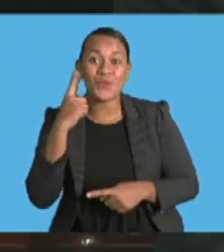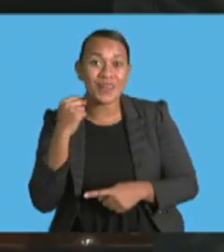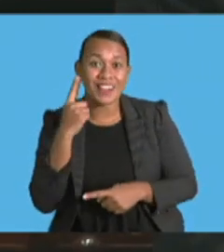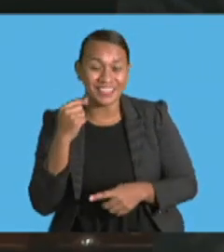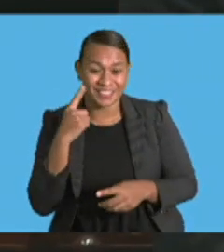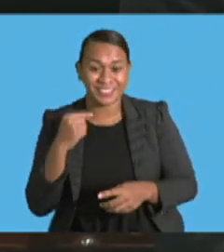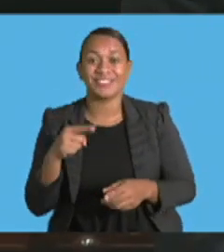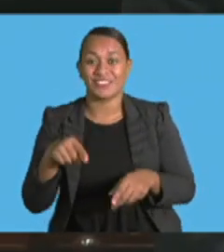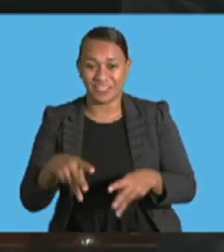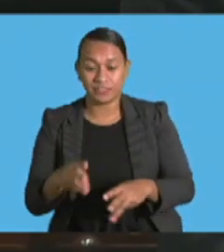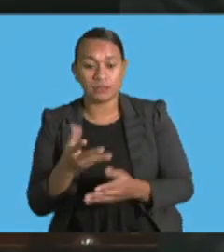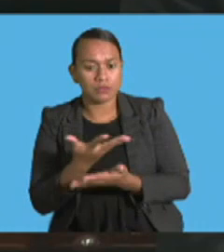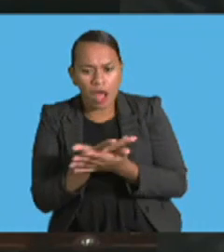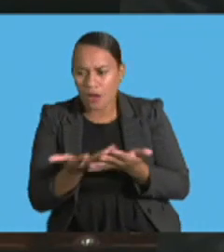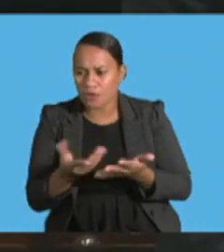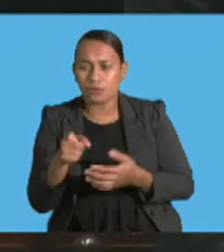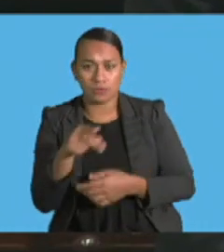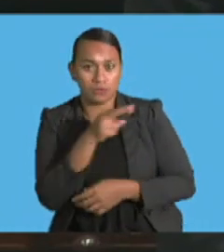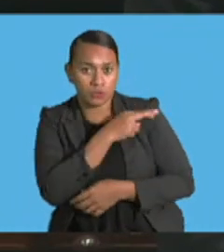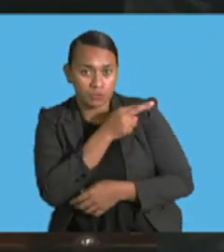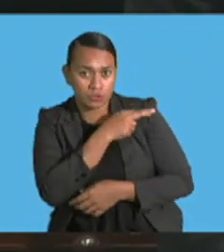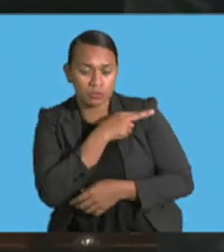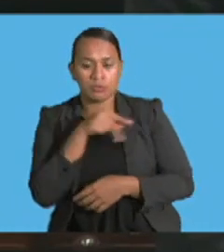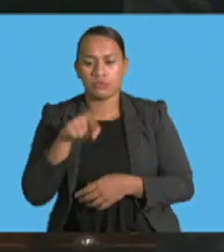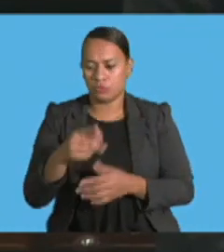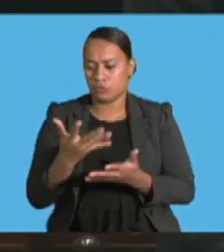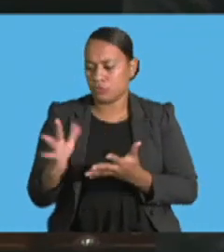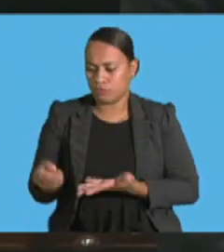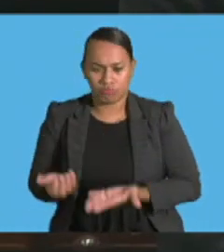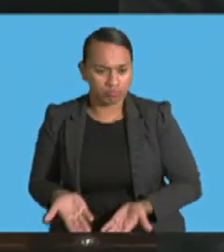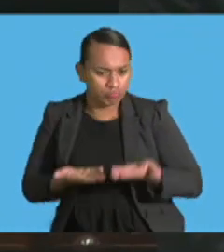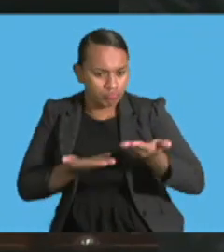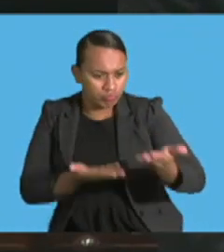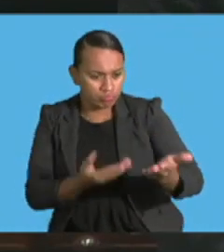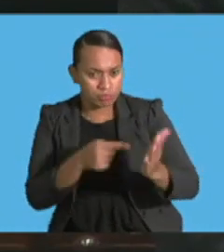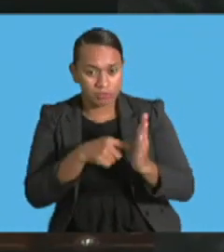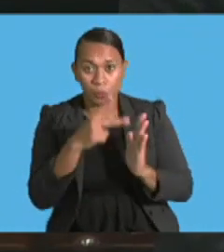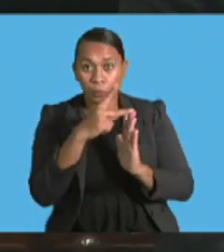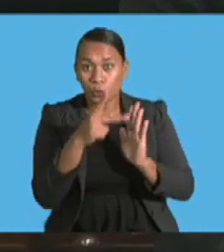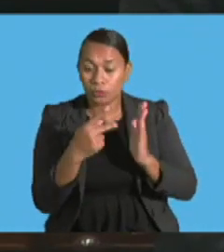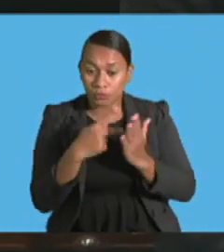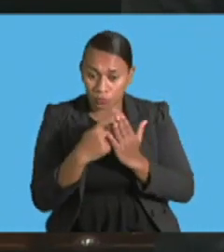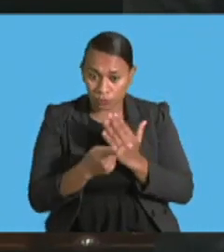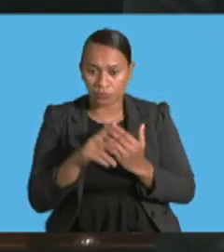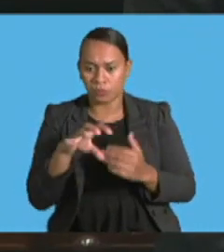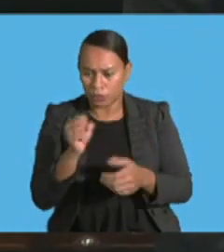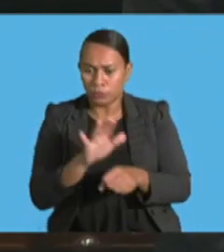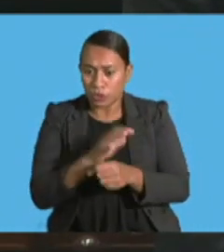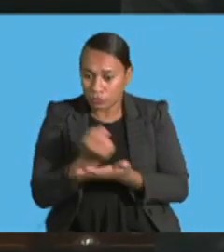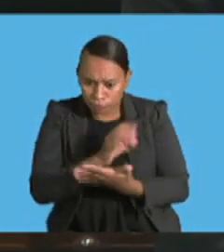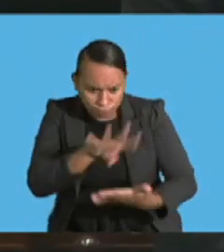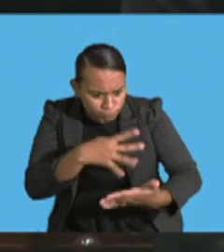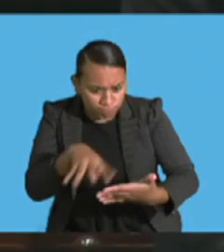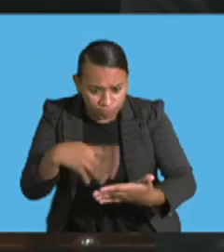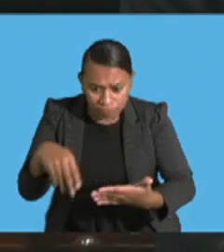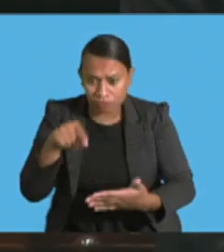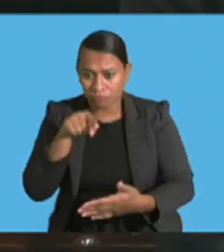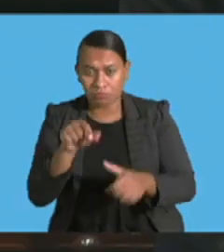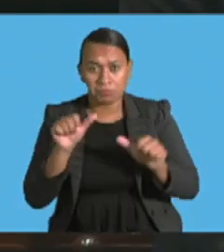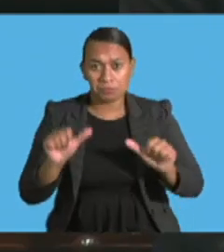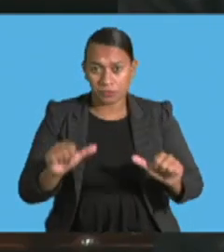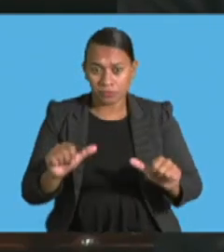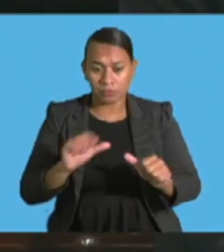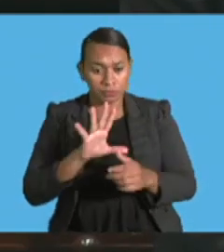the Department of Environment for screening. Ministry of Agriculture's work are submitted, screening application